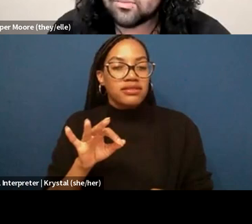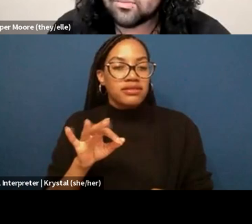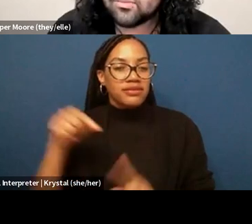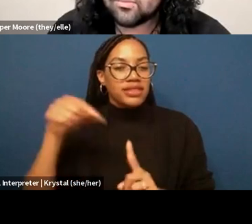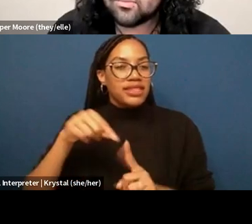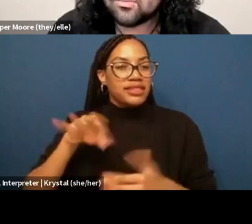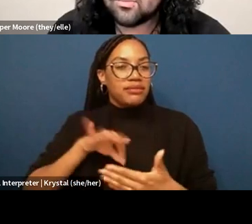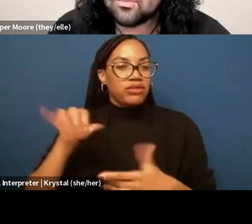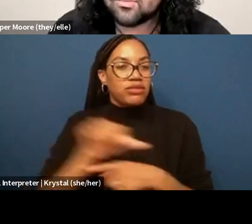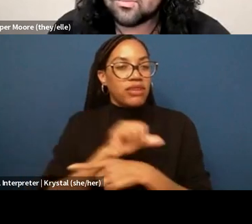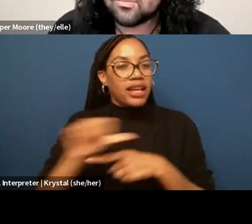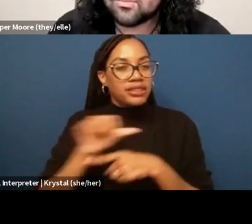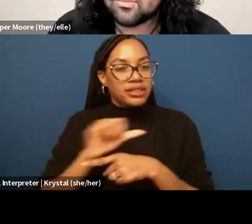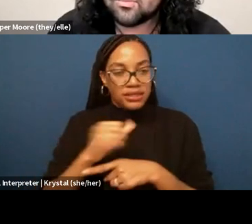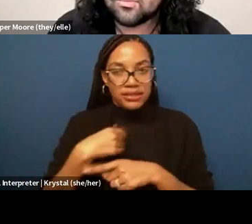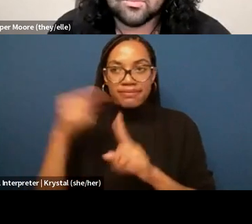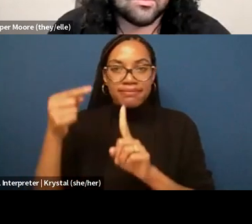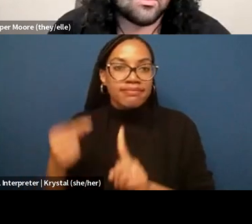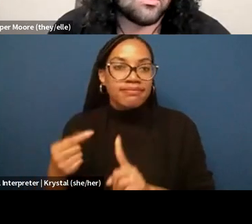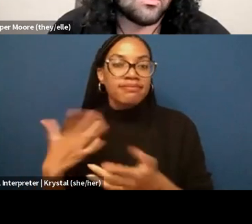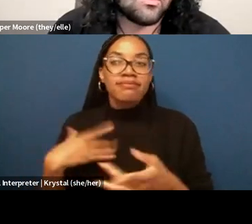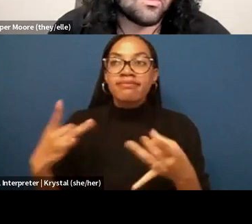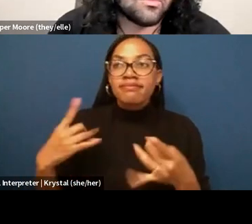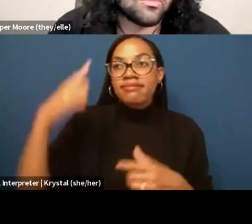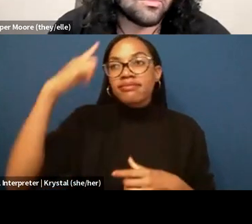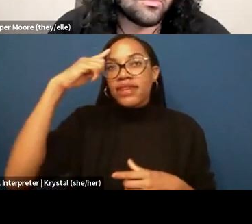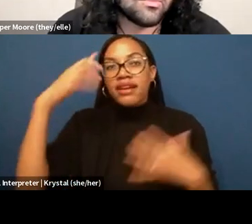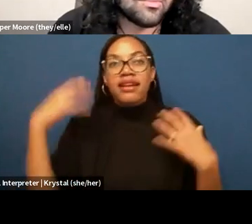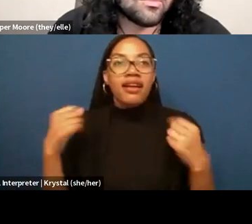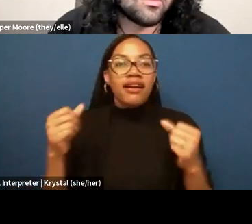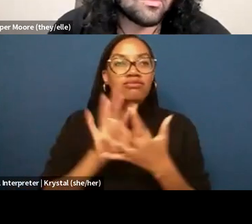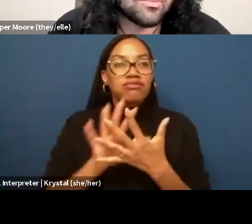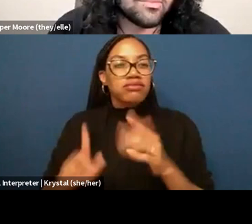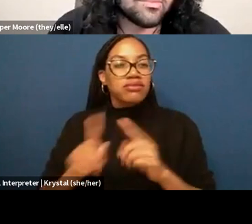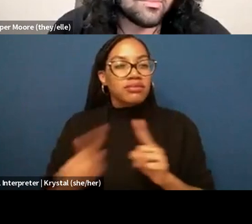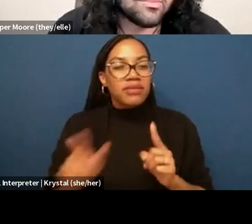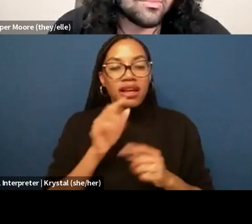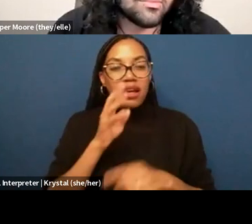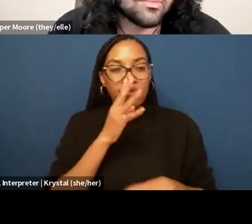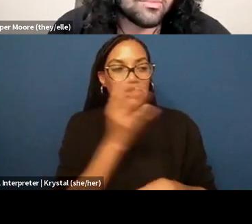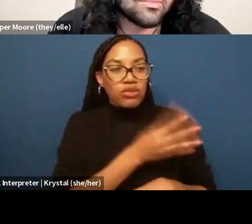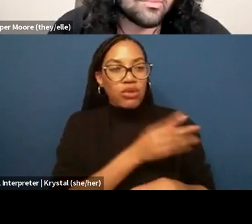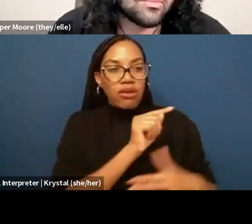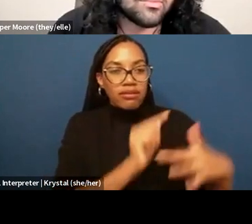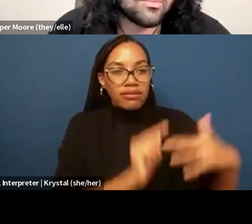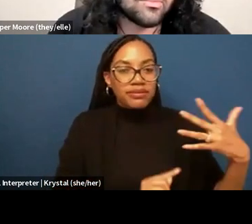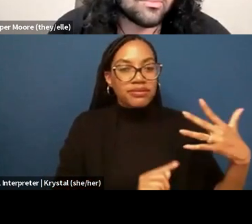ignored other aspects, which are critical, as we've spoken about collective capacity and